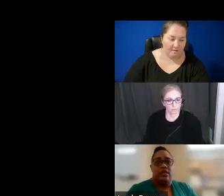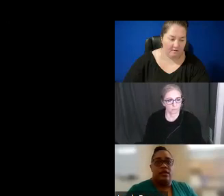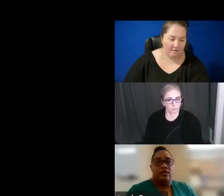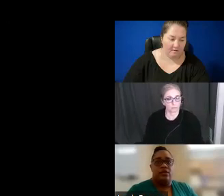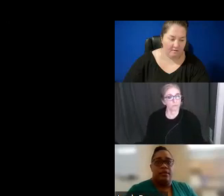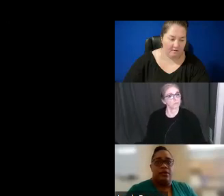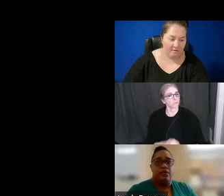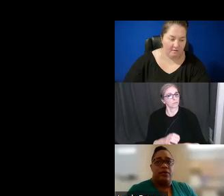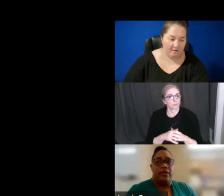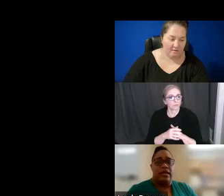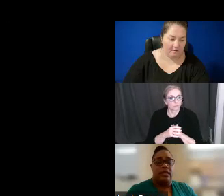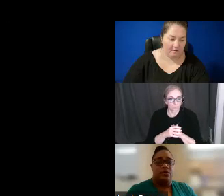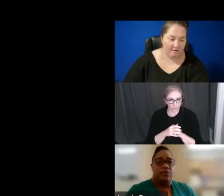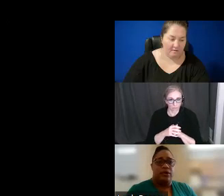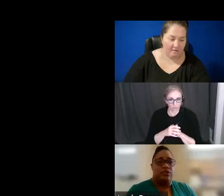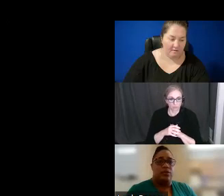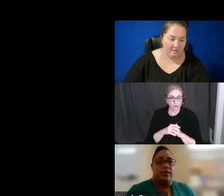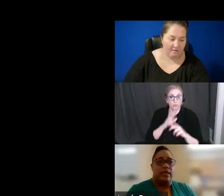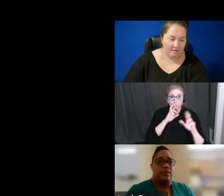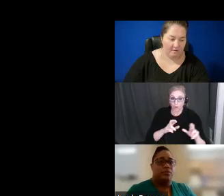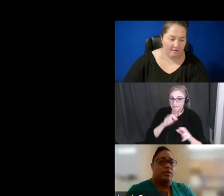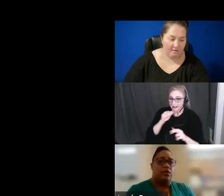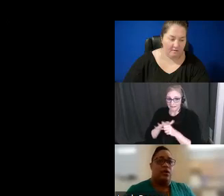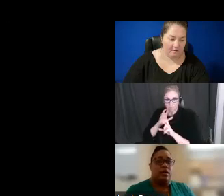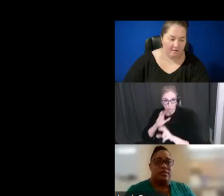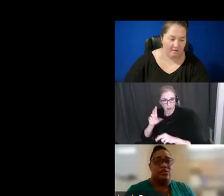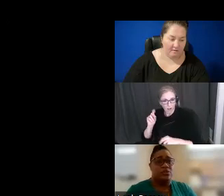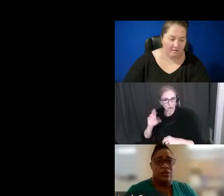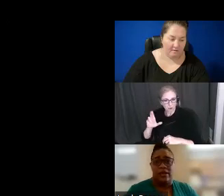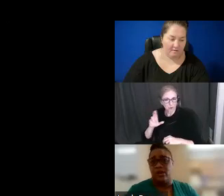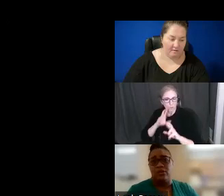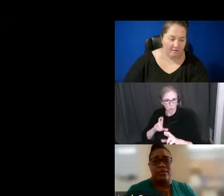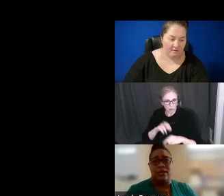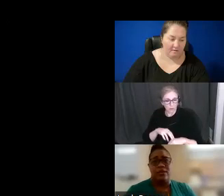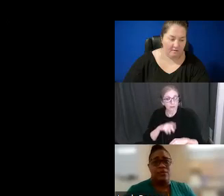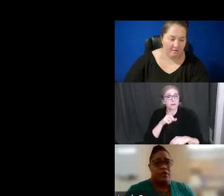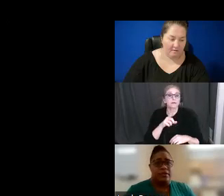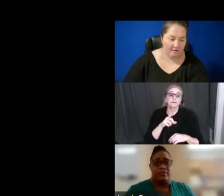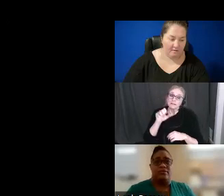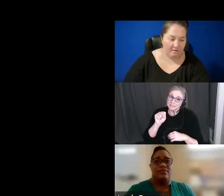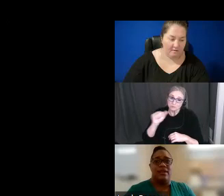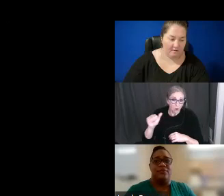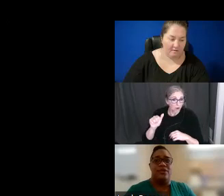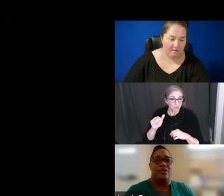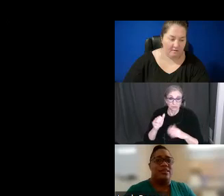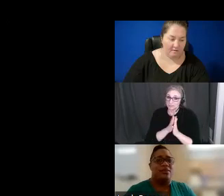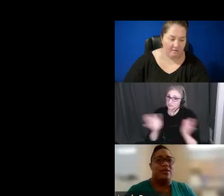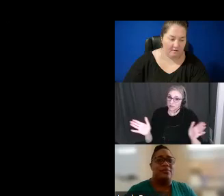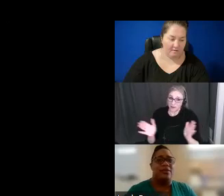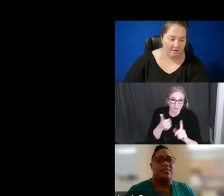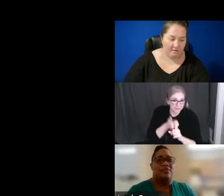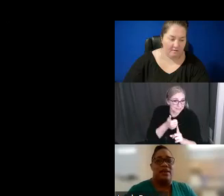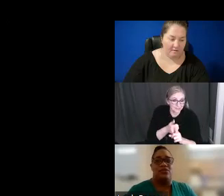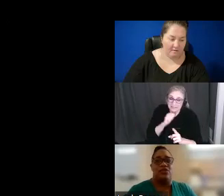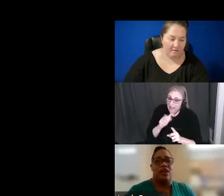So let's talk a little bit about reporting and underreporting. So again, we know sexual assault as a whole is underreported, right? We know that there are